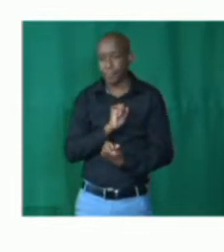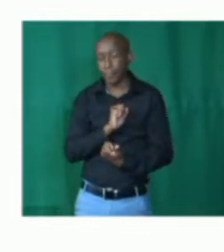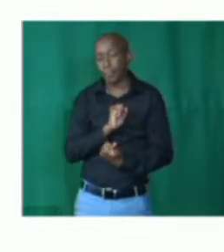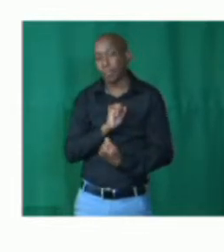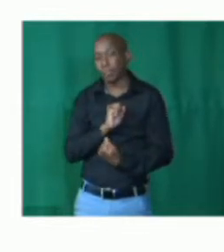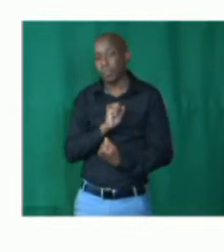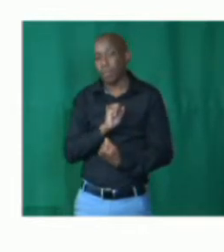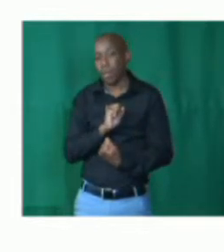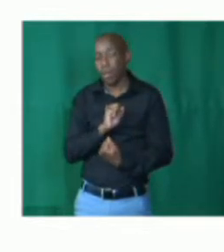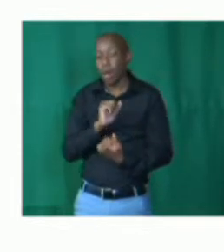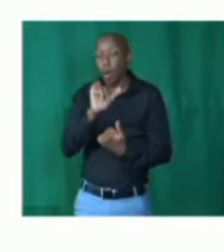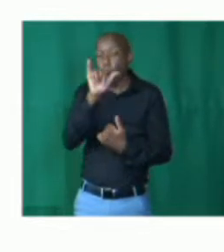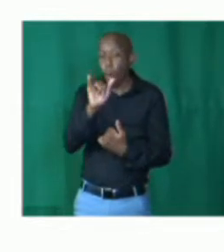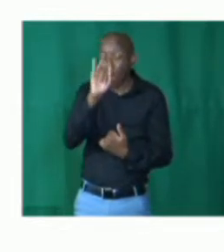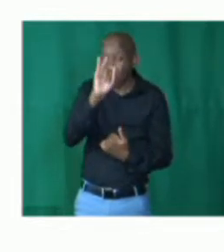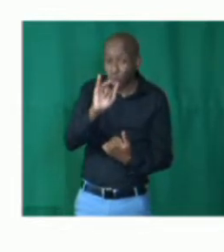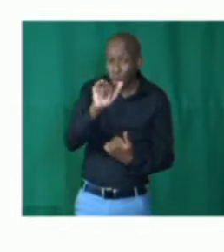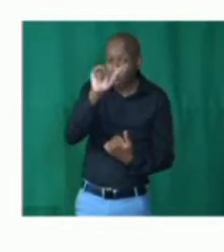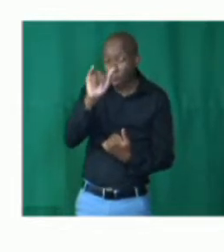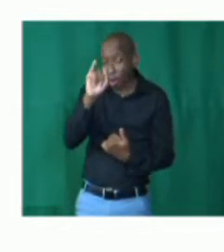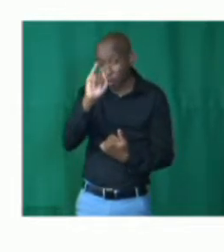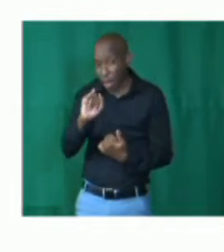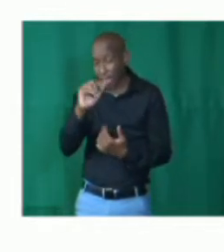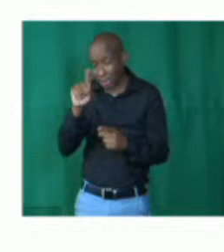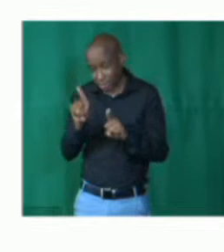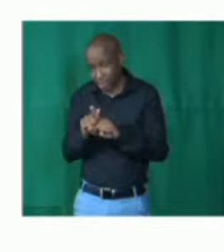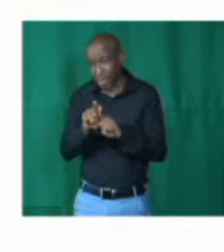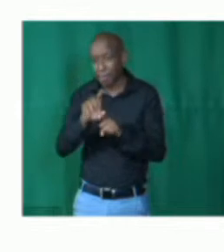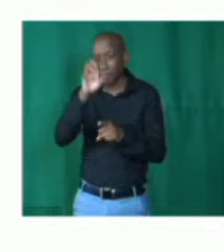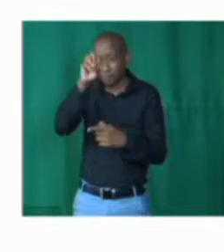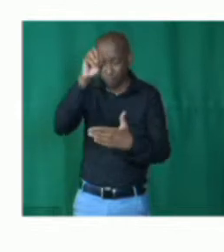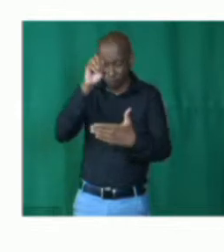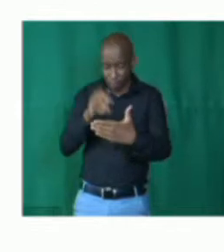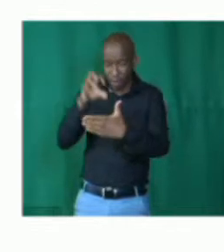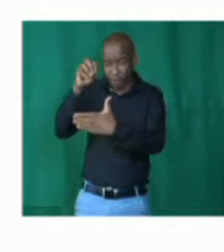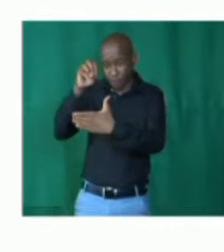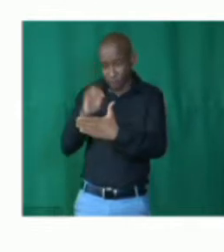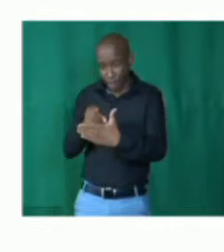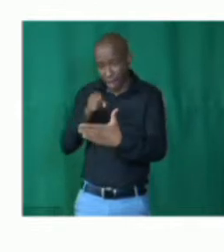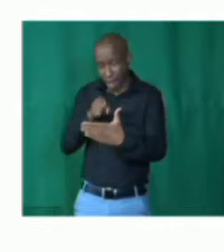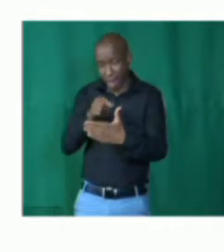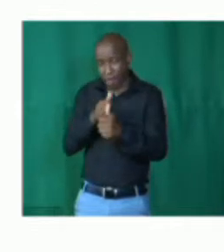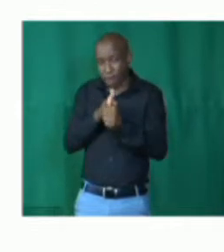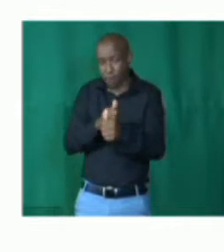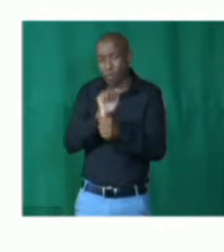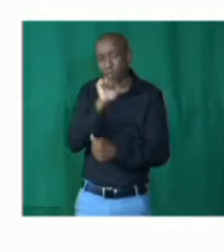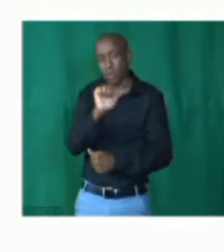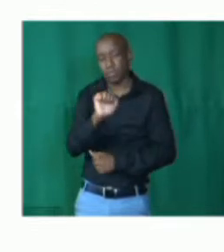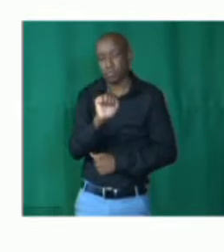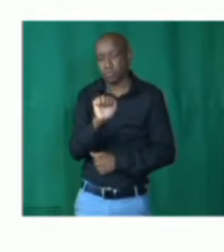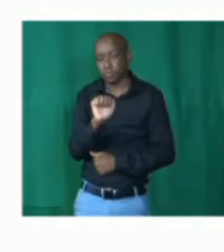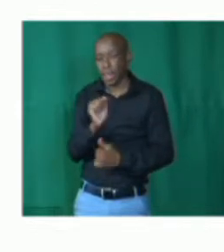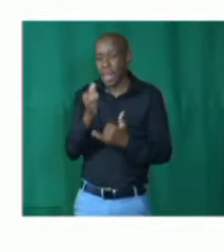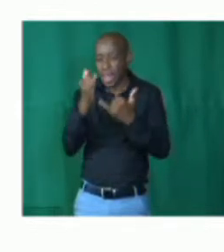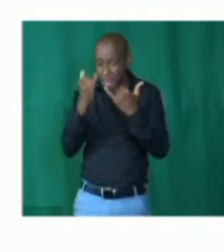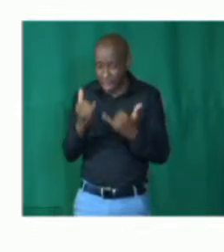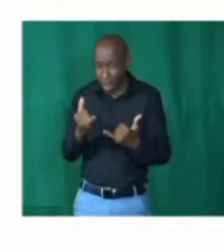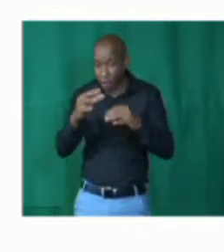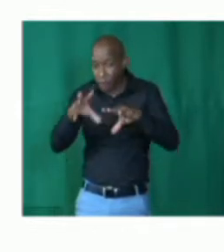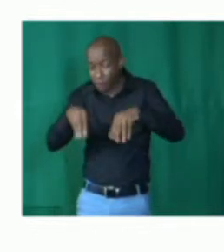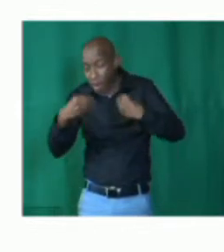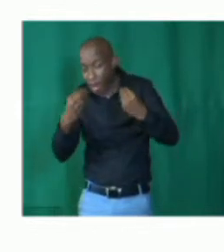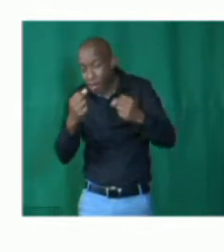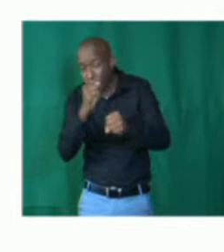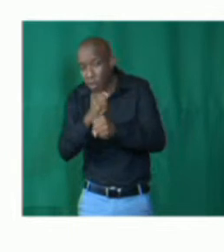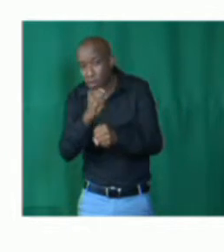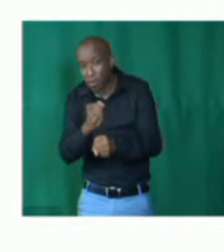Okay, y2, y1. Then after substituting to this formula, you are getting the distance